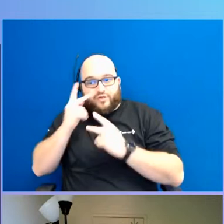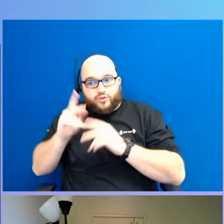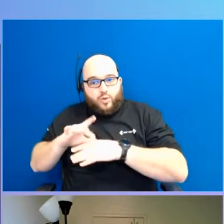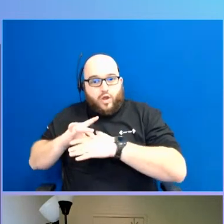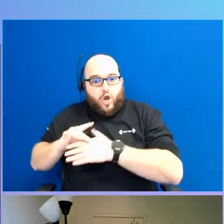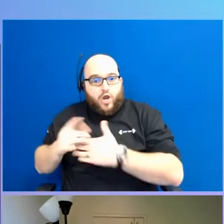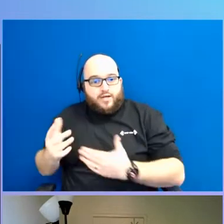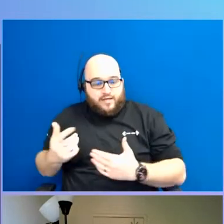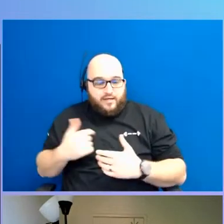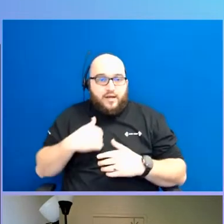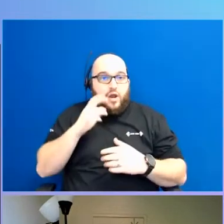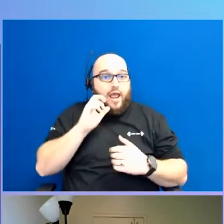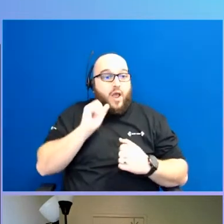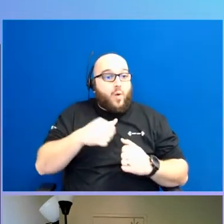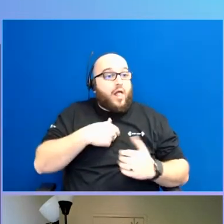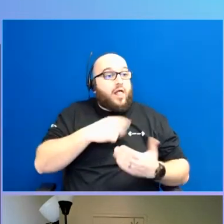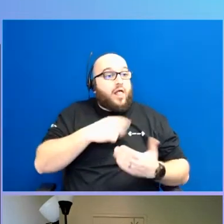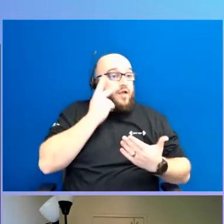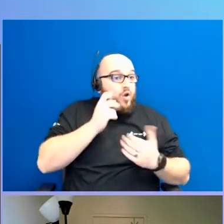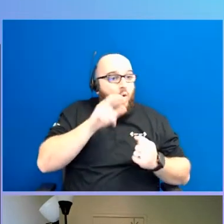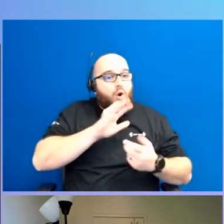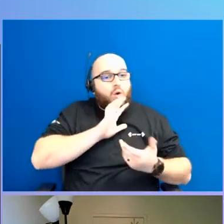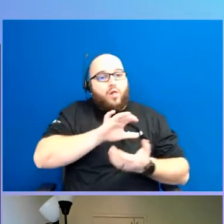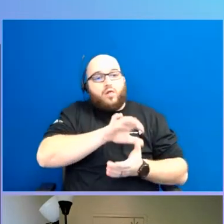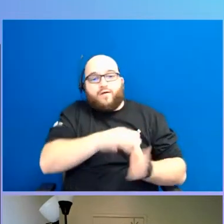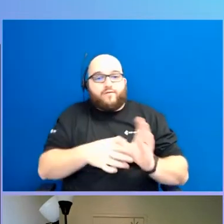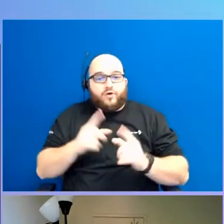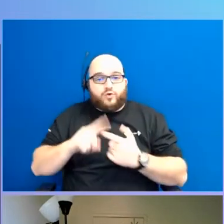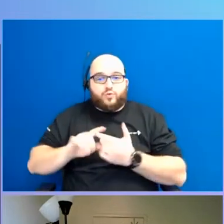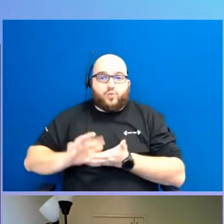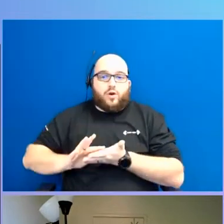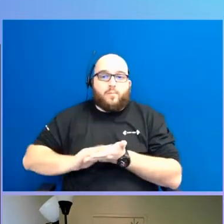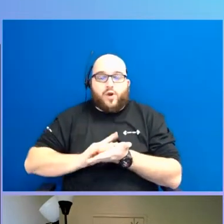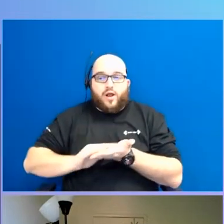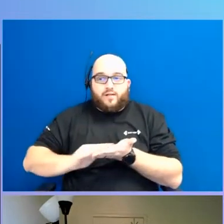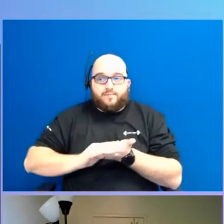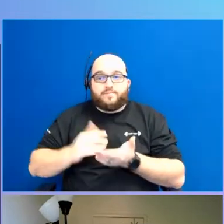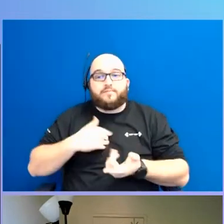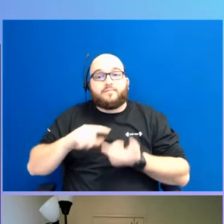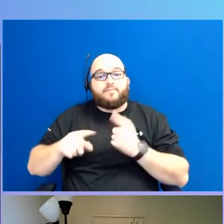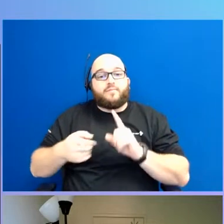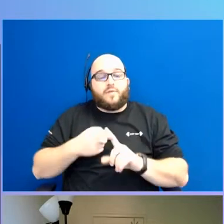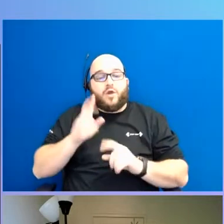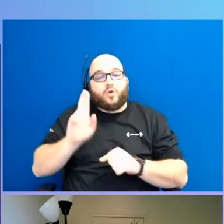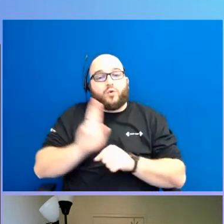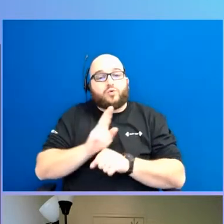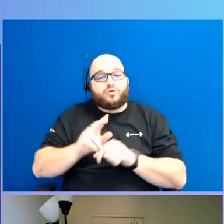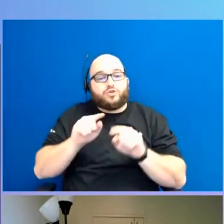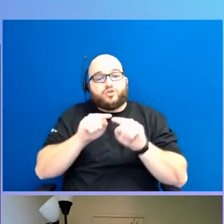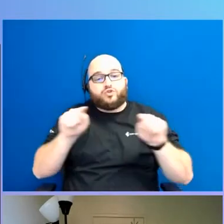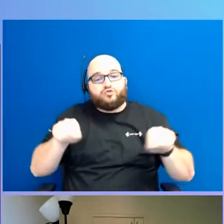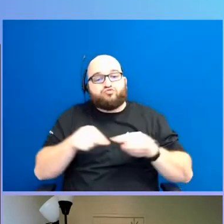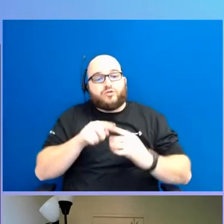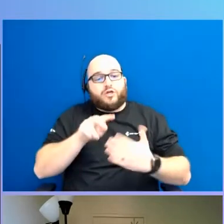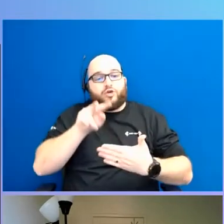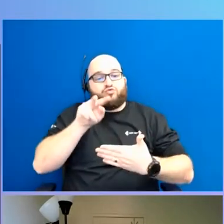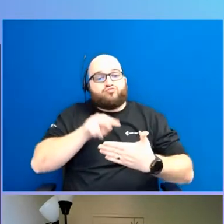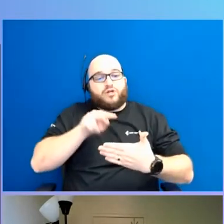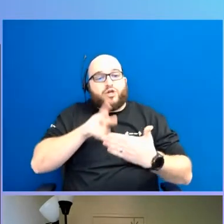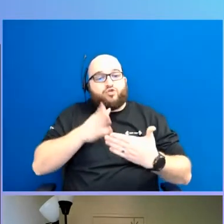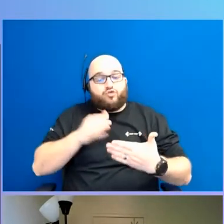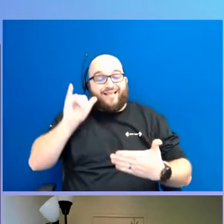present it visually, or convert it to Braille. And my friend Susheta uses a screen reader, and that screen reader